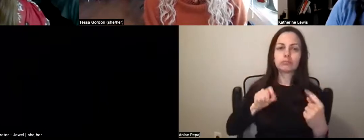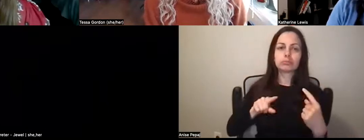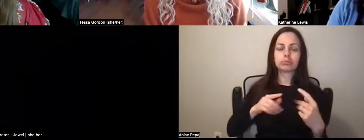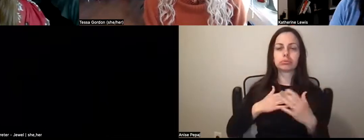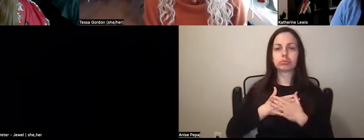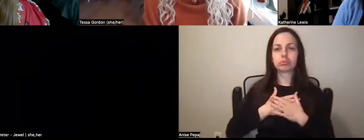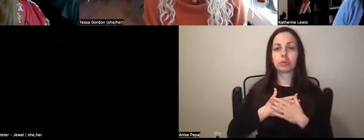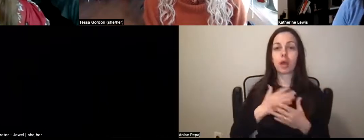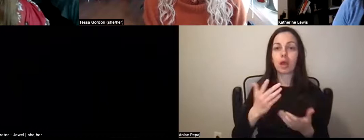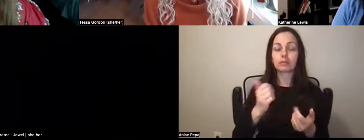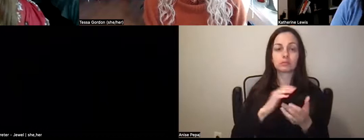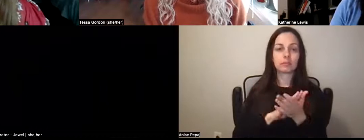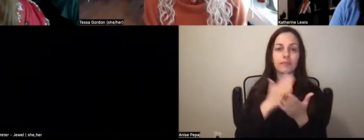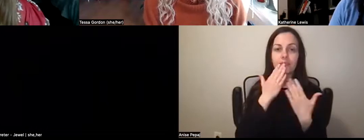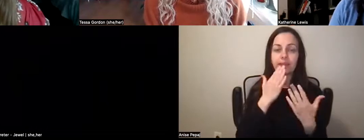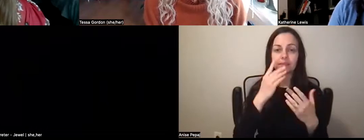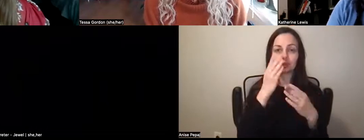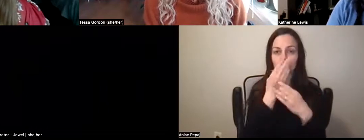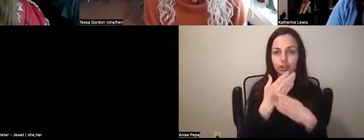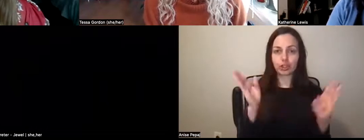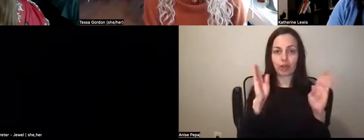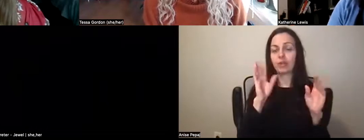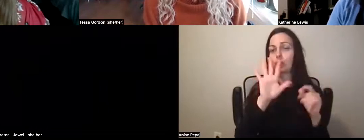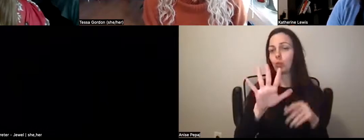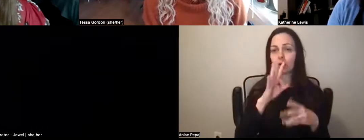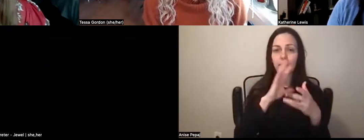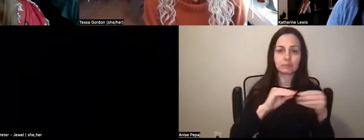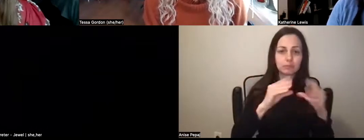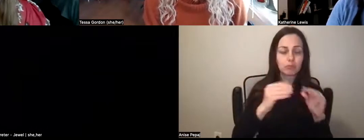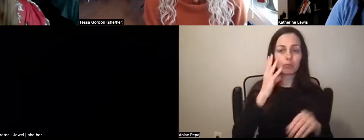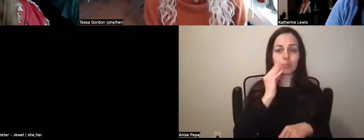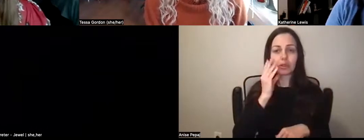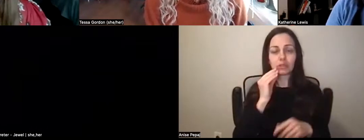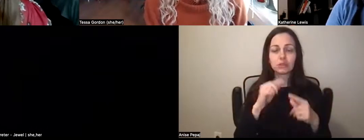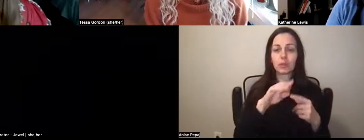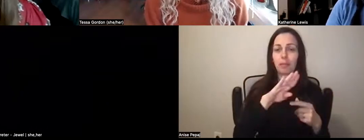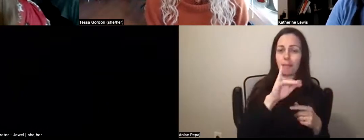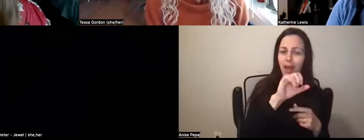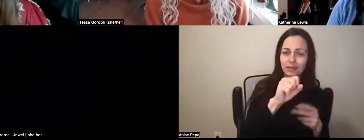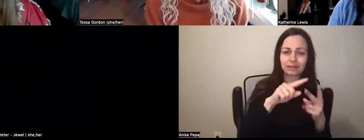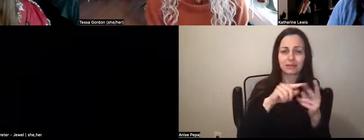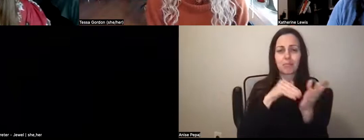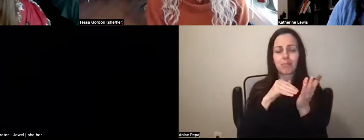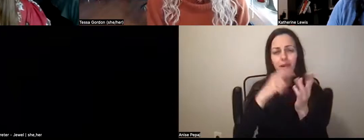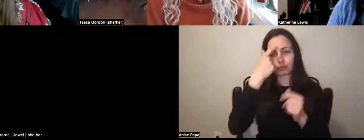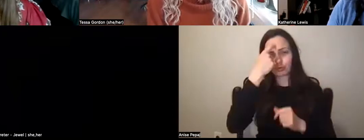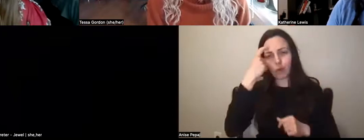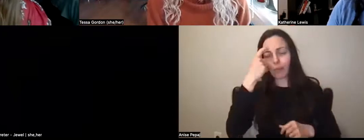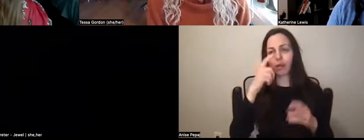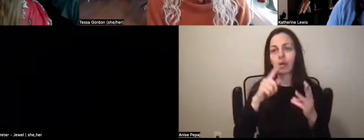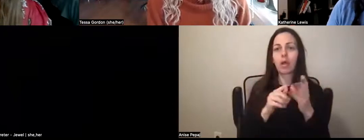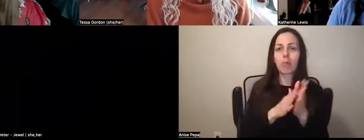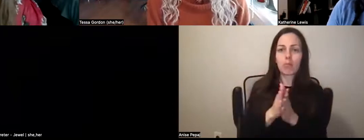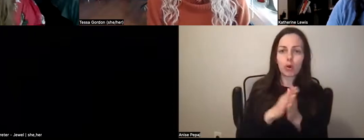to share your lived experience with bias and with medical trauma and the motivating factors in